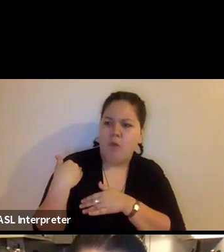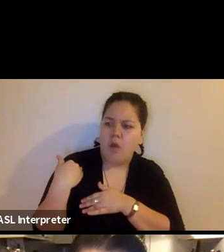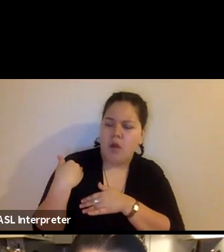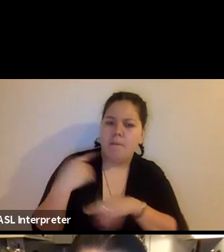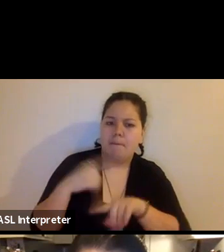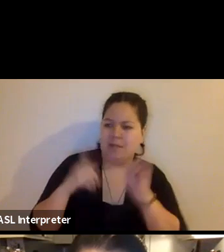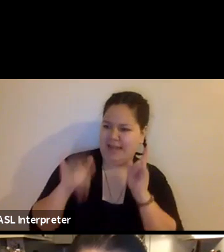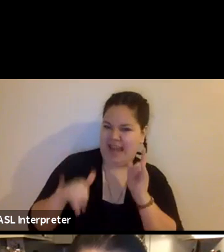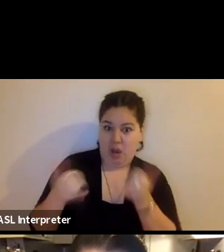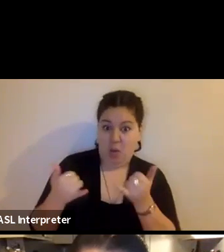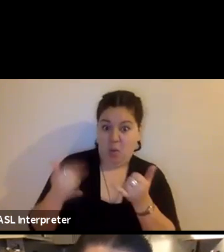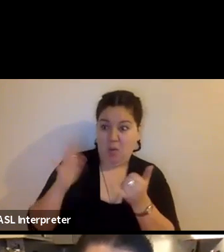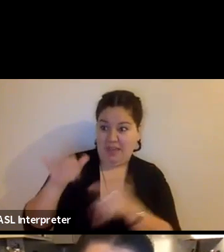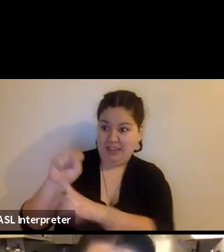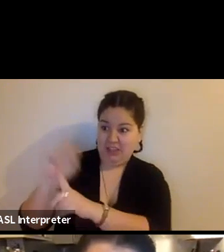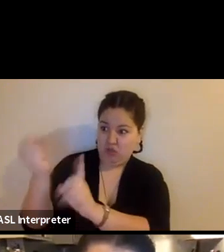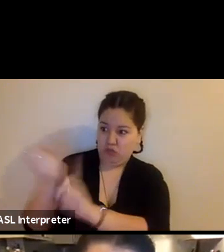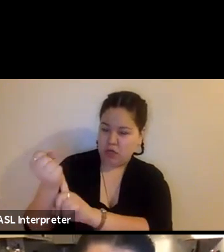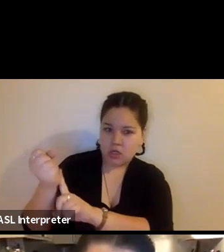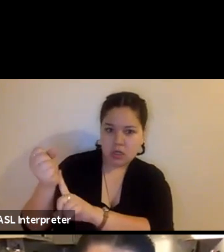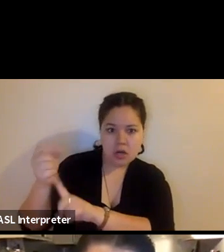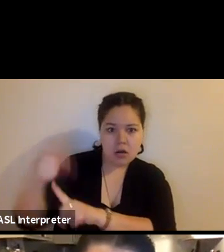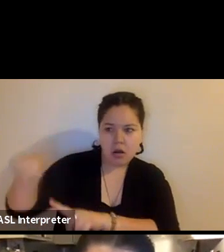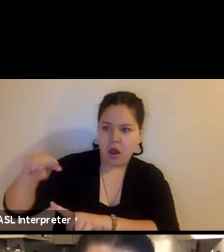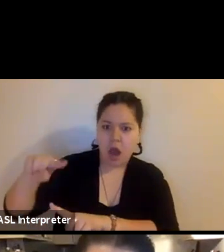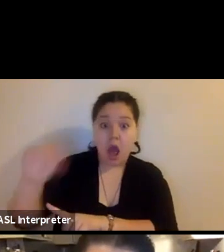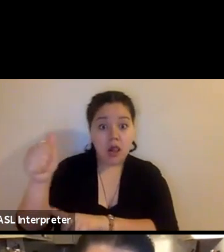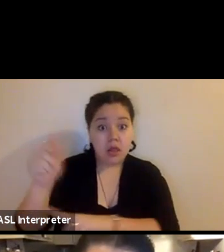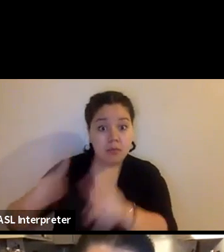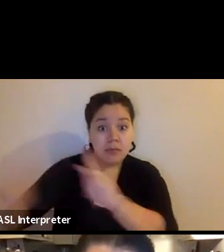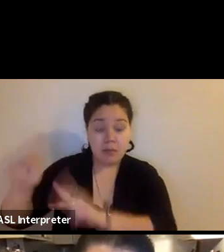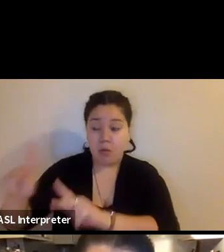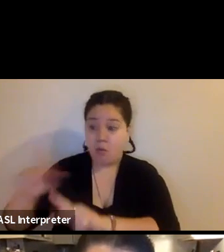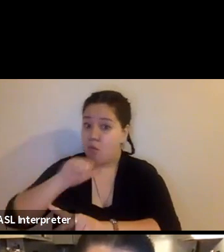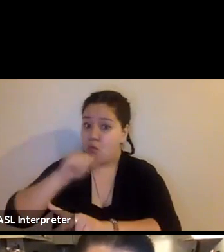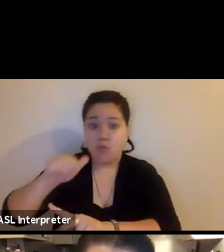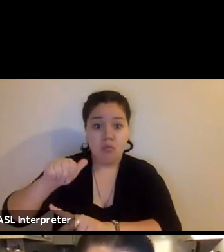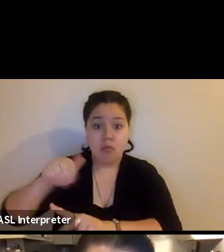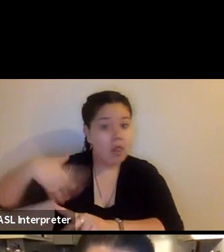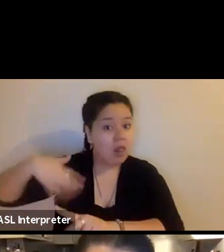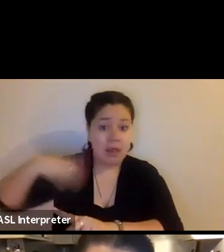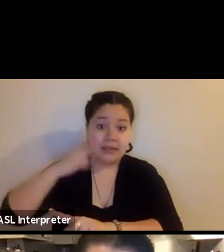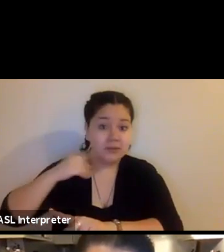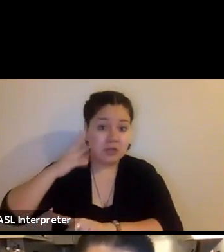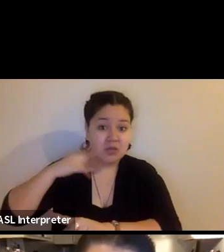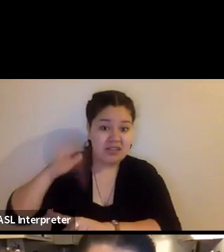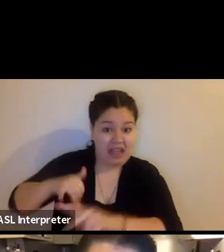noticing many more people who aren't plugged into that suddenly being impacted by that.